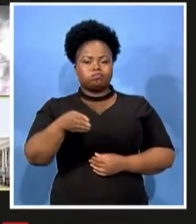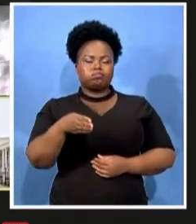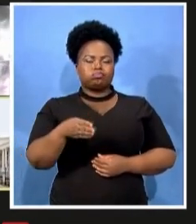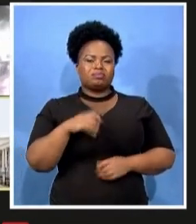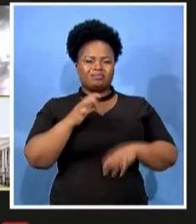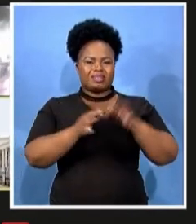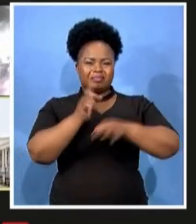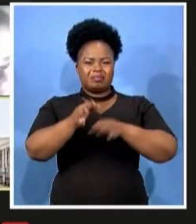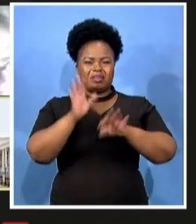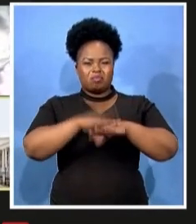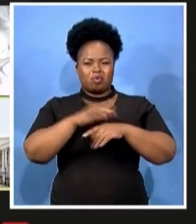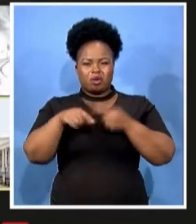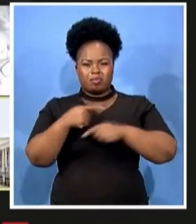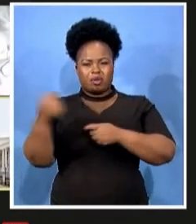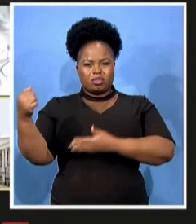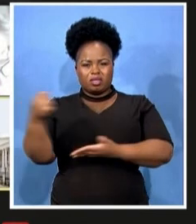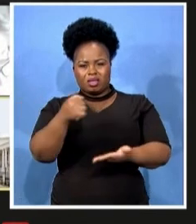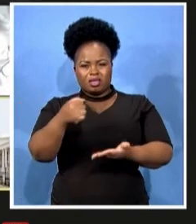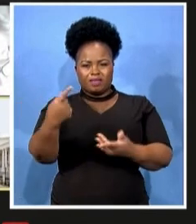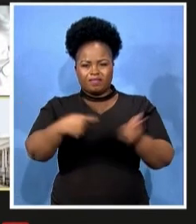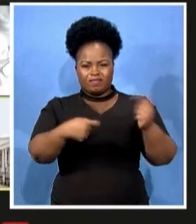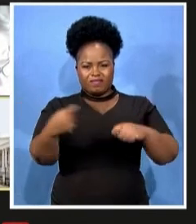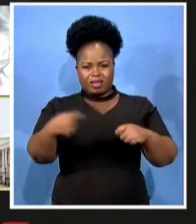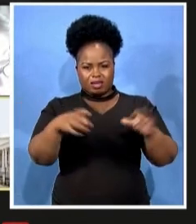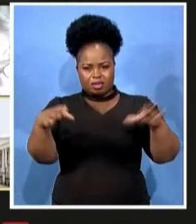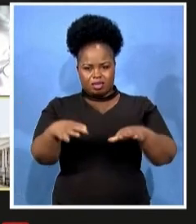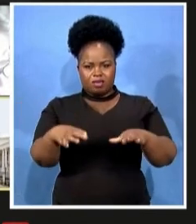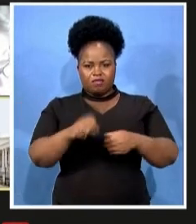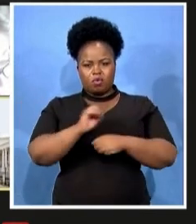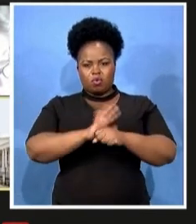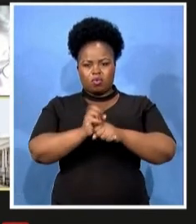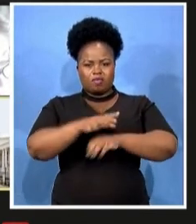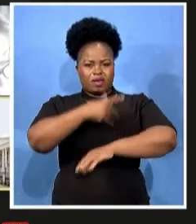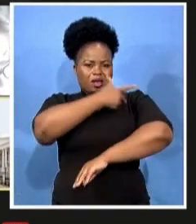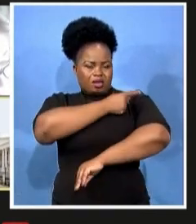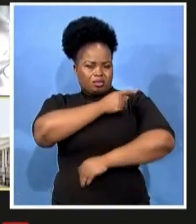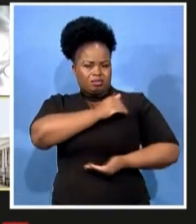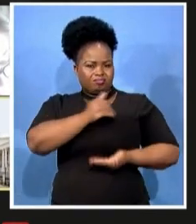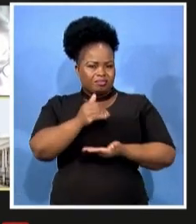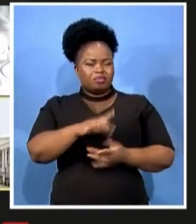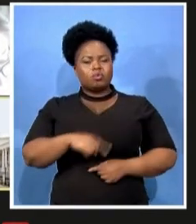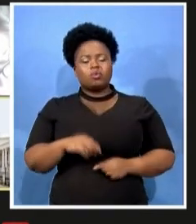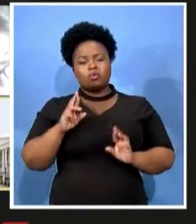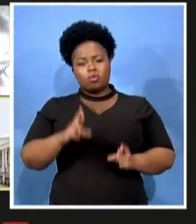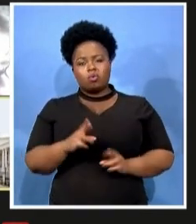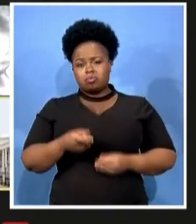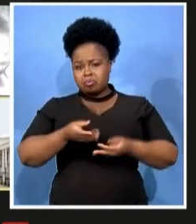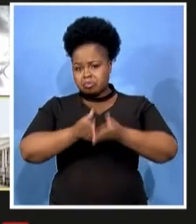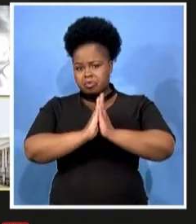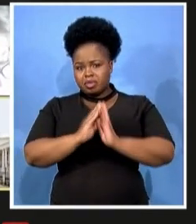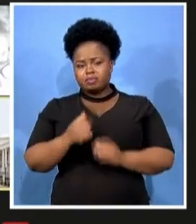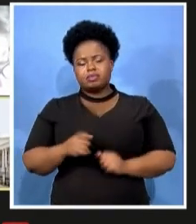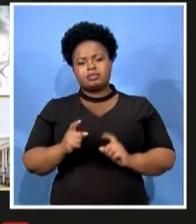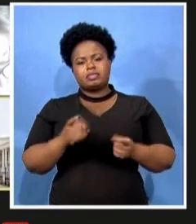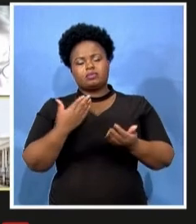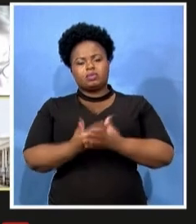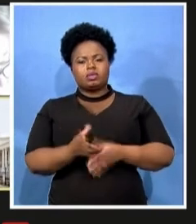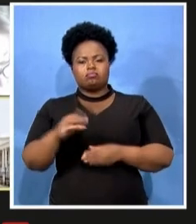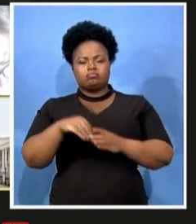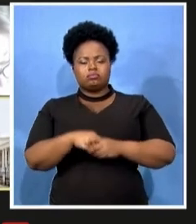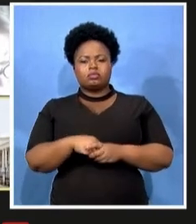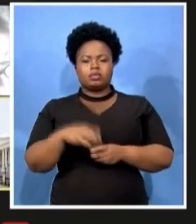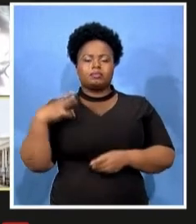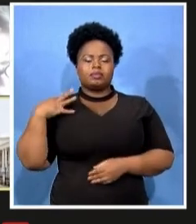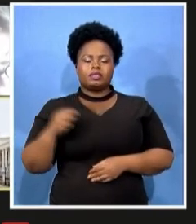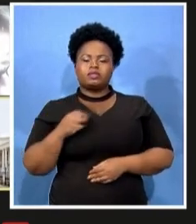We hope you'll find our request in order and will urgently engage the Minister of Finance to avail himself to get with the